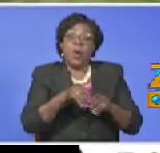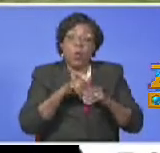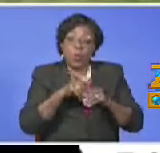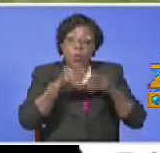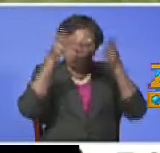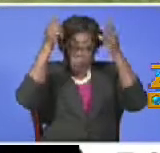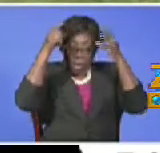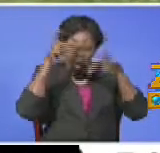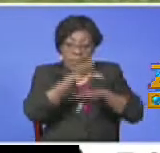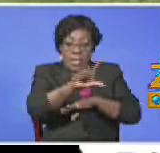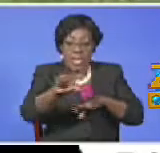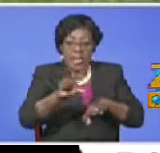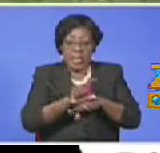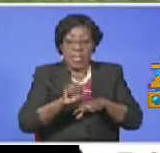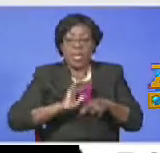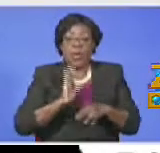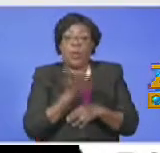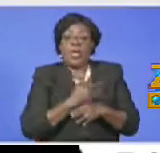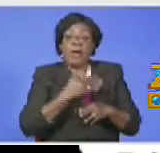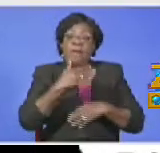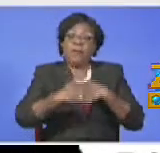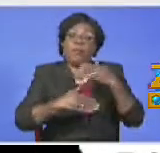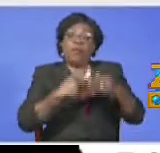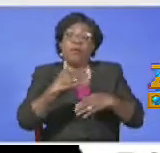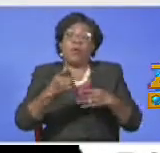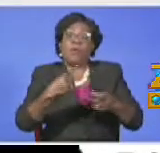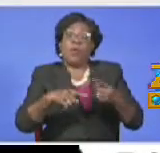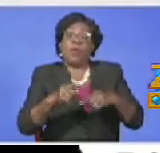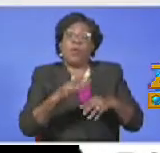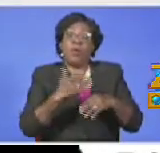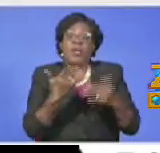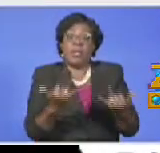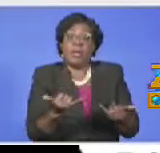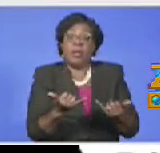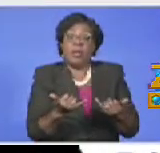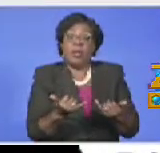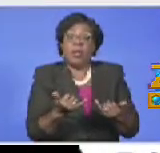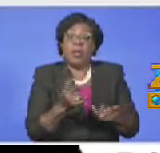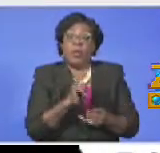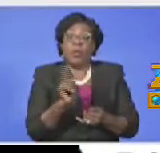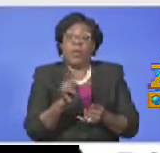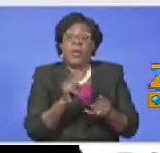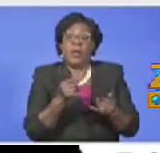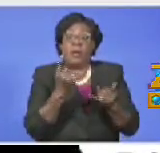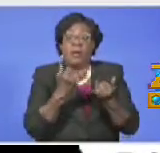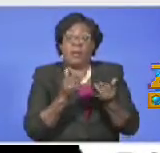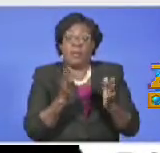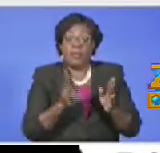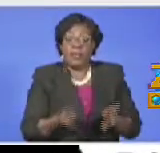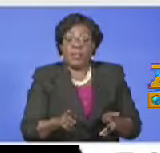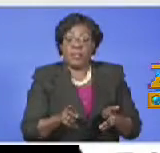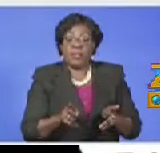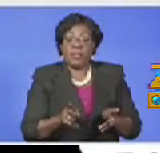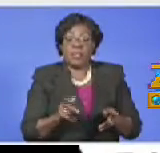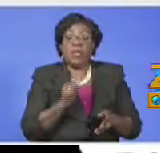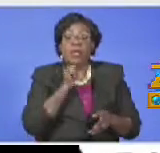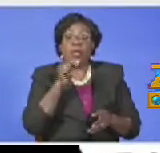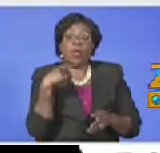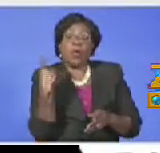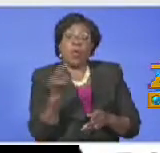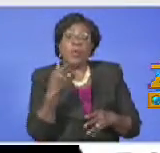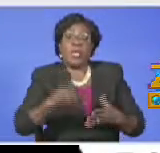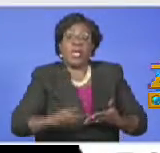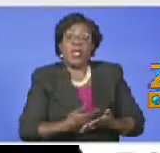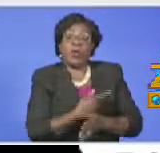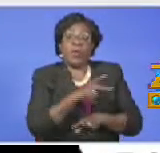land. We have an aggressive program going on now where individuals are moving through not only New Providence but the